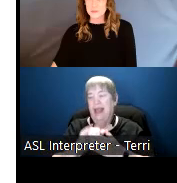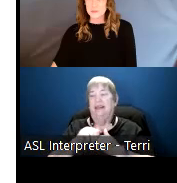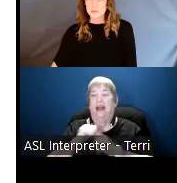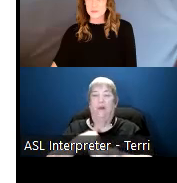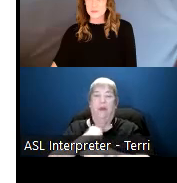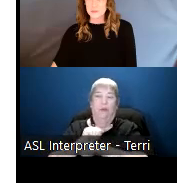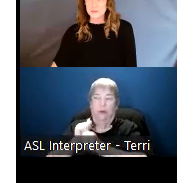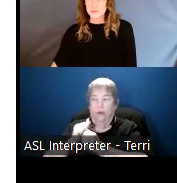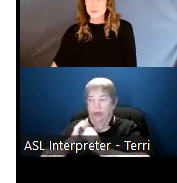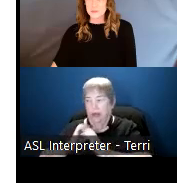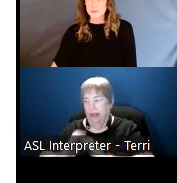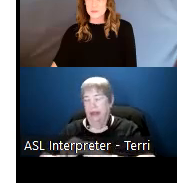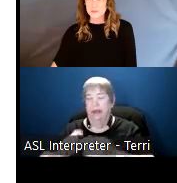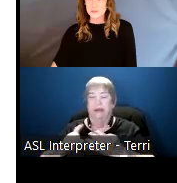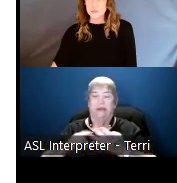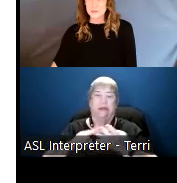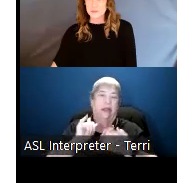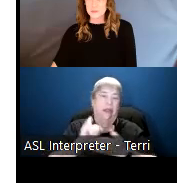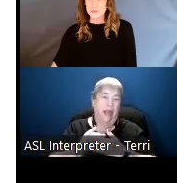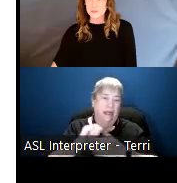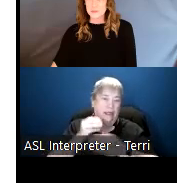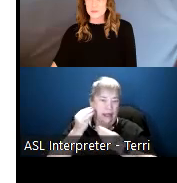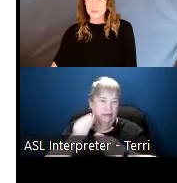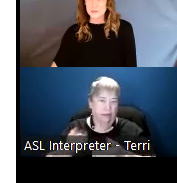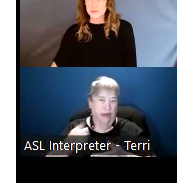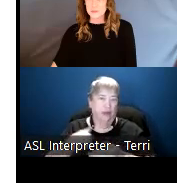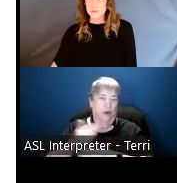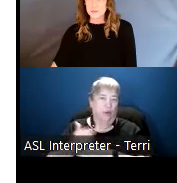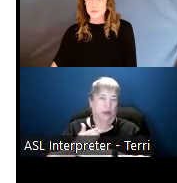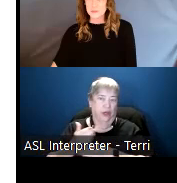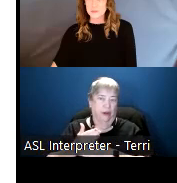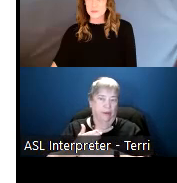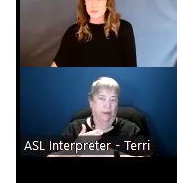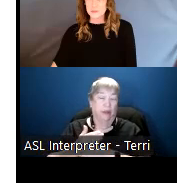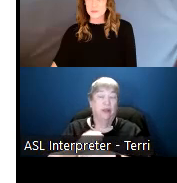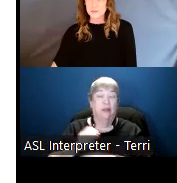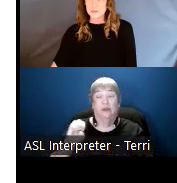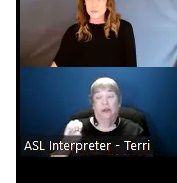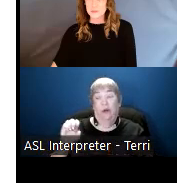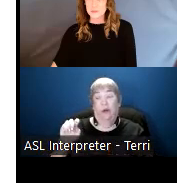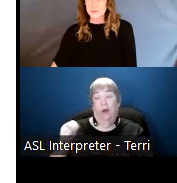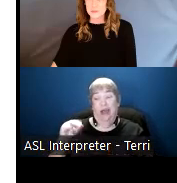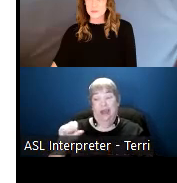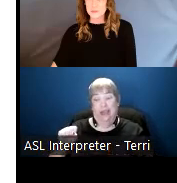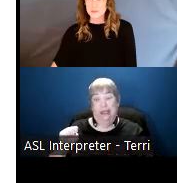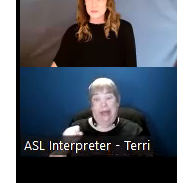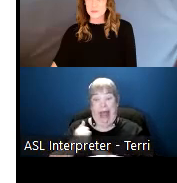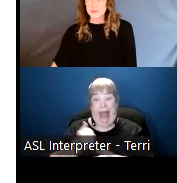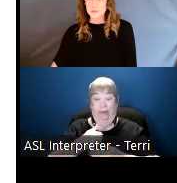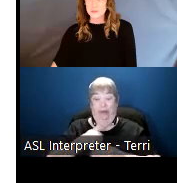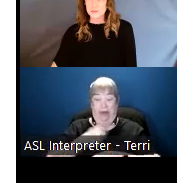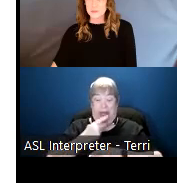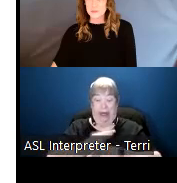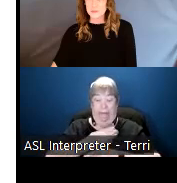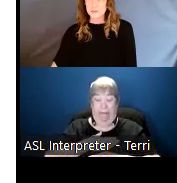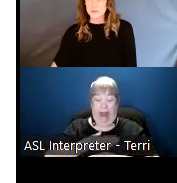we provide. So ethics is important beyond keeping those boundaries and that workplace safe. It's also